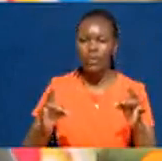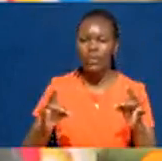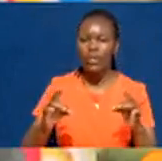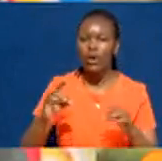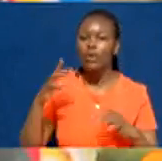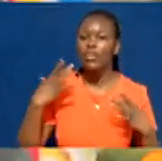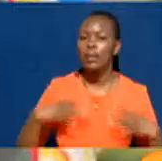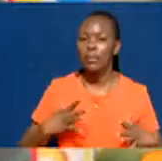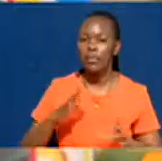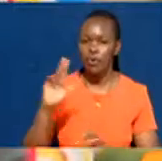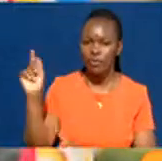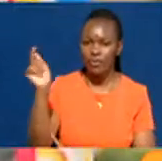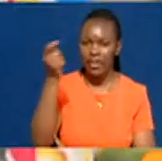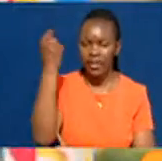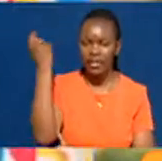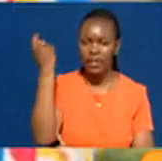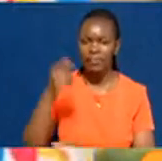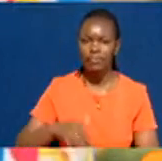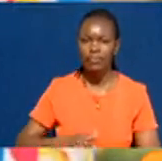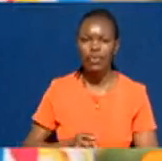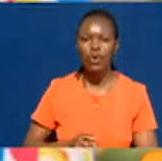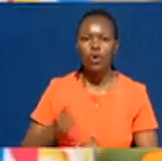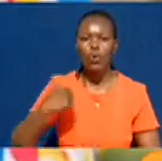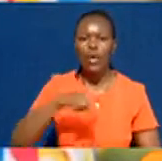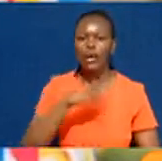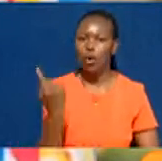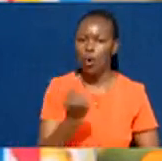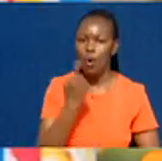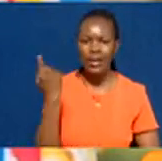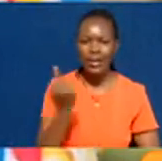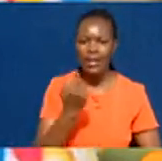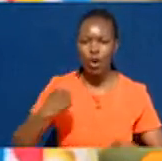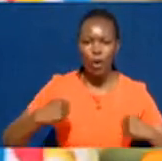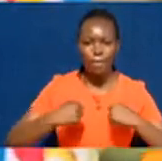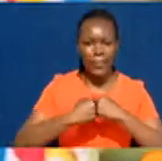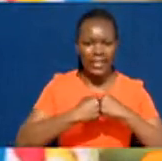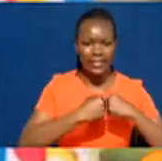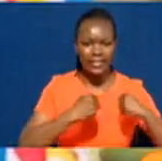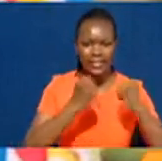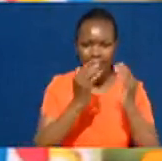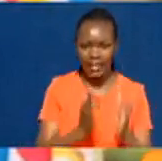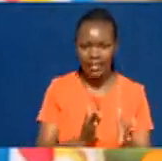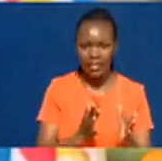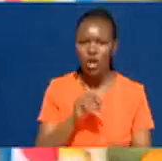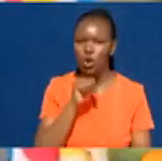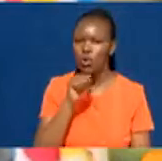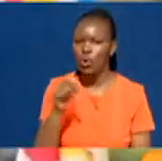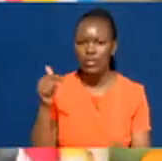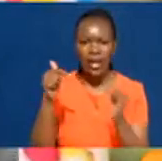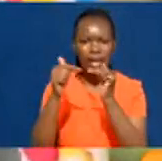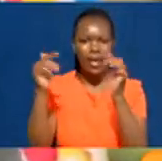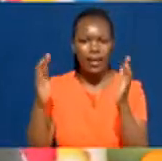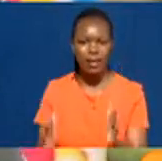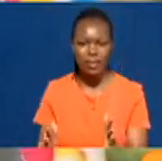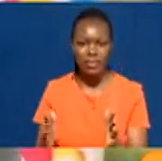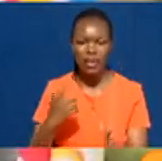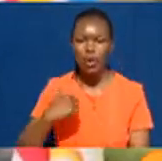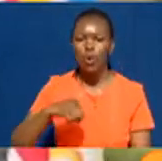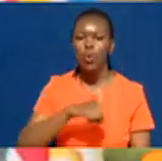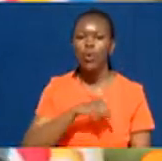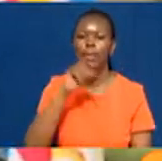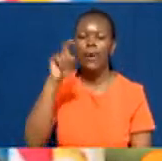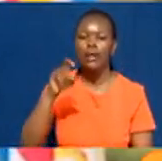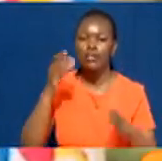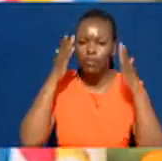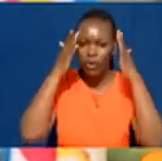Kenya. We are only competitors, not enemies. We vied to unite and strengthen Kenya,